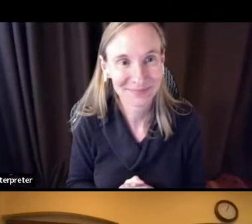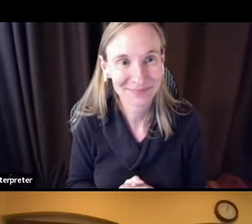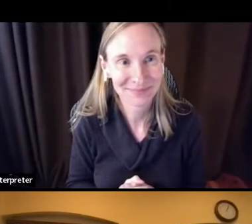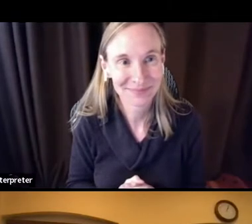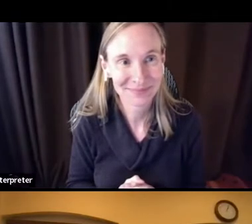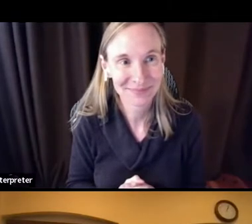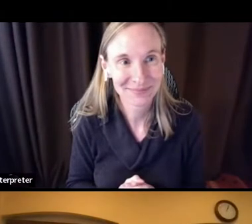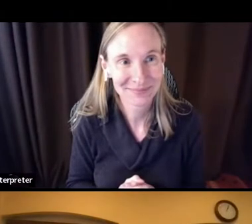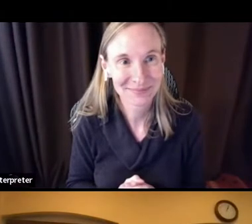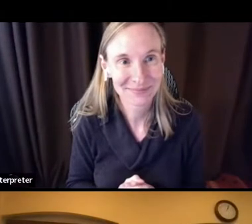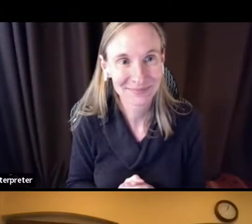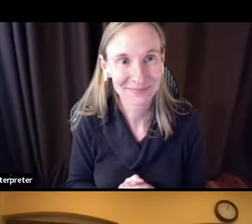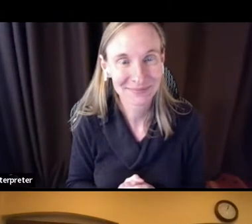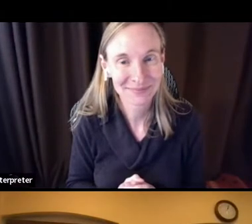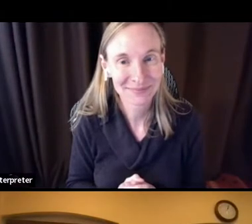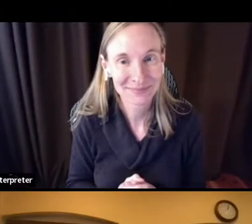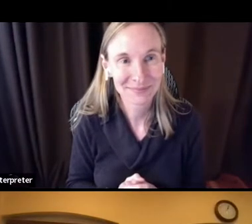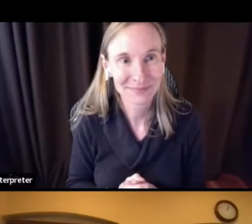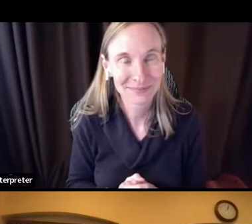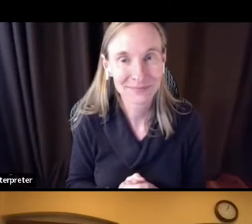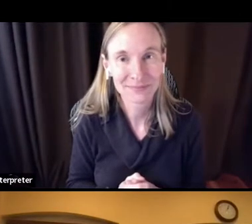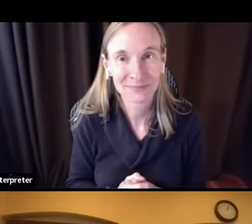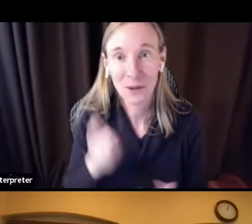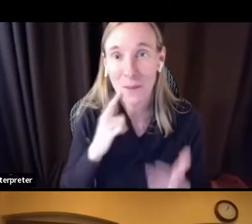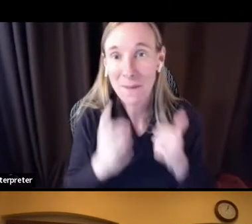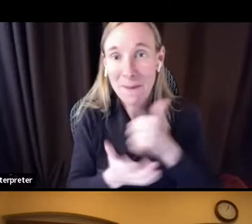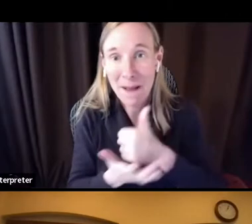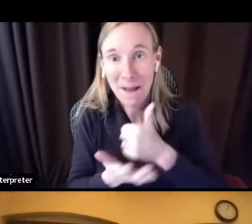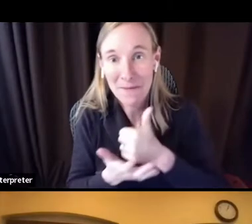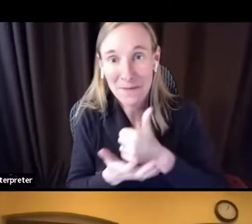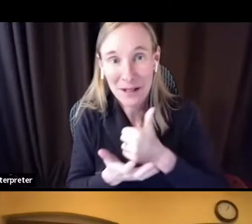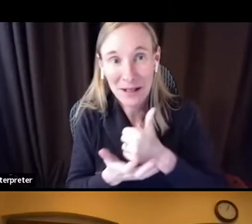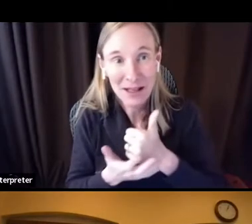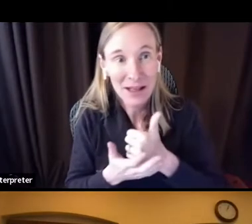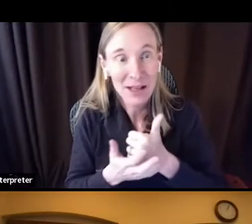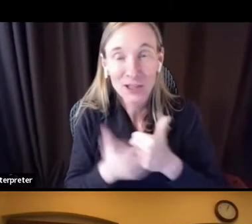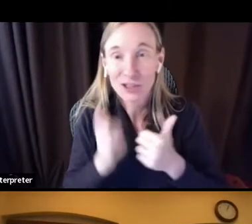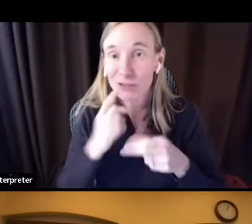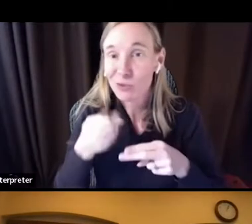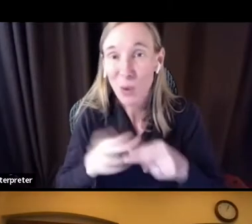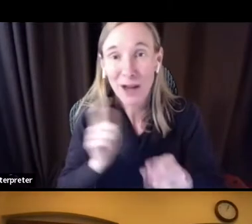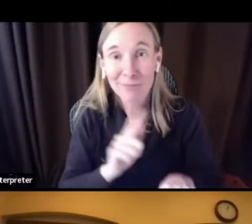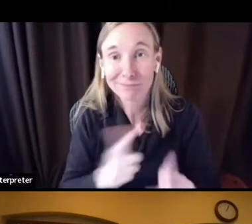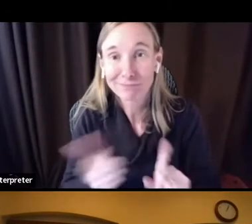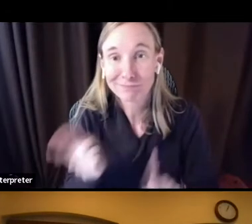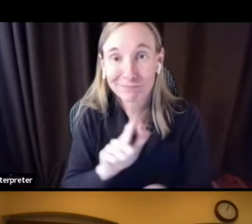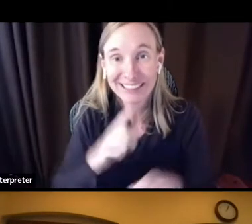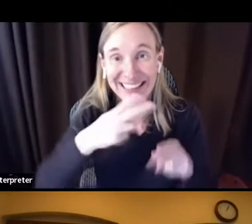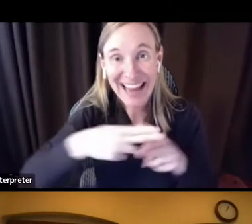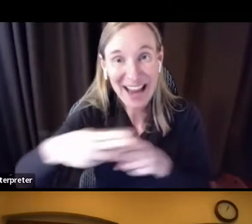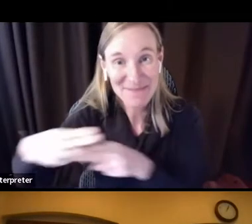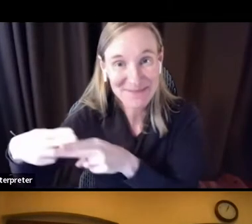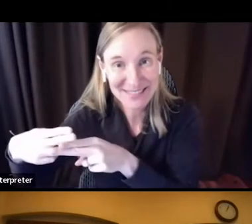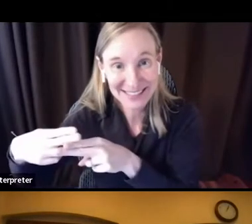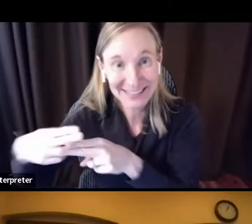I think we what might be helpful, we determined what might be helpful is for us to each go around and simply say our